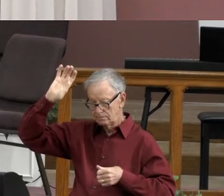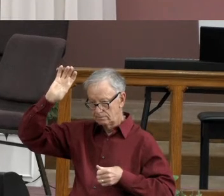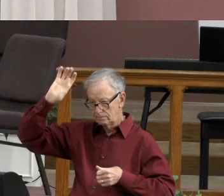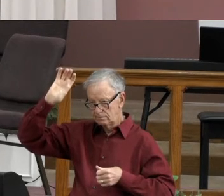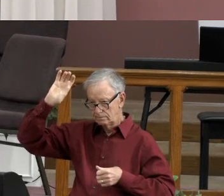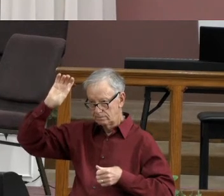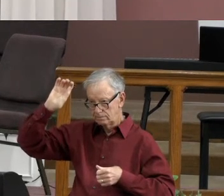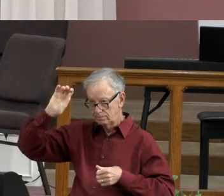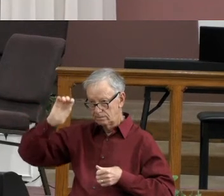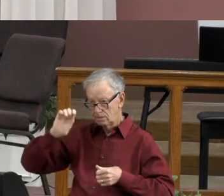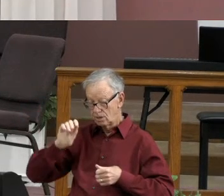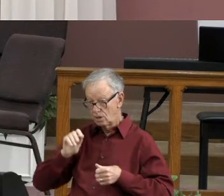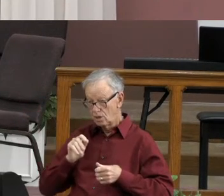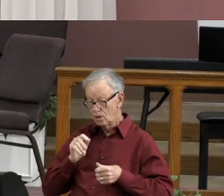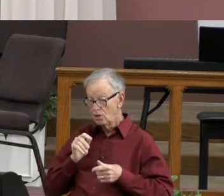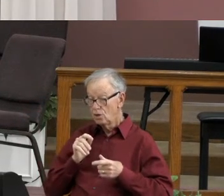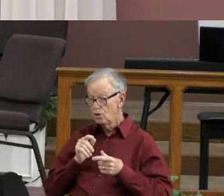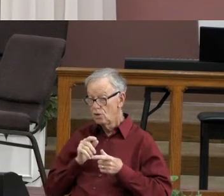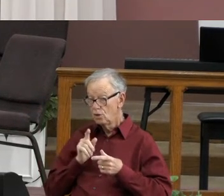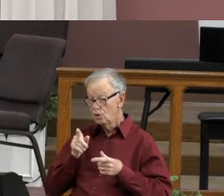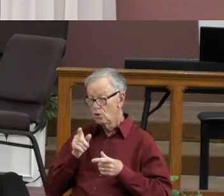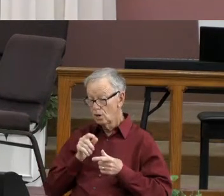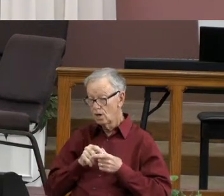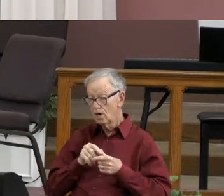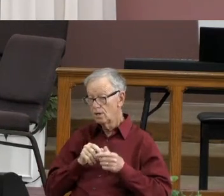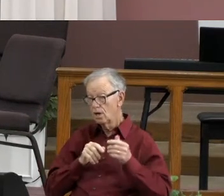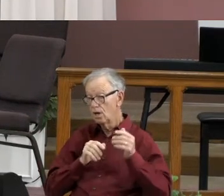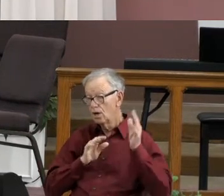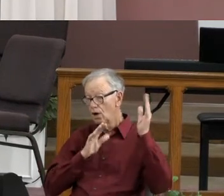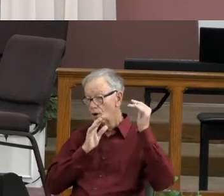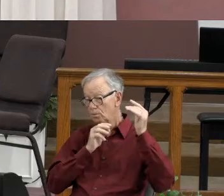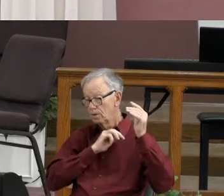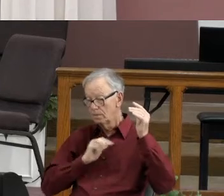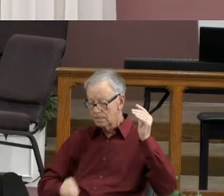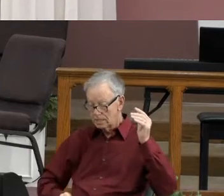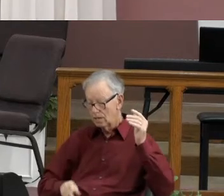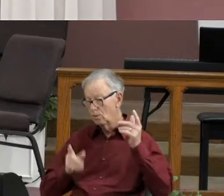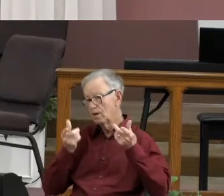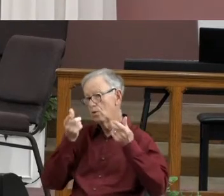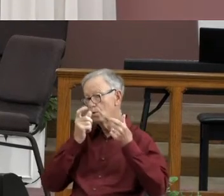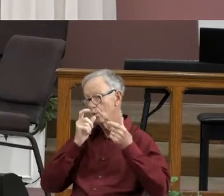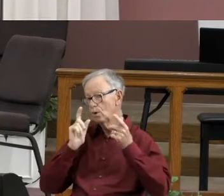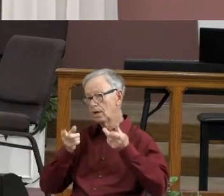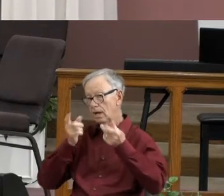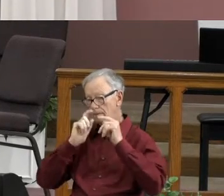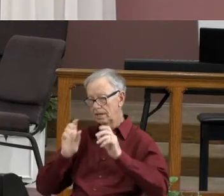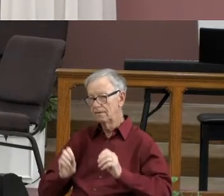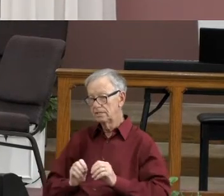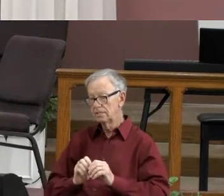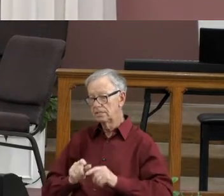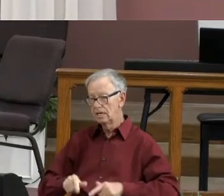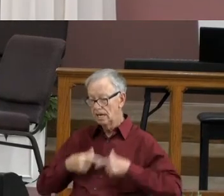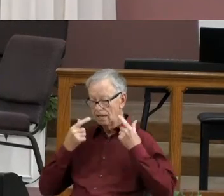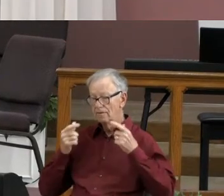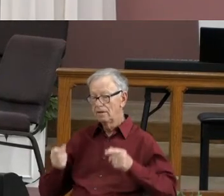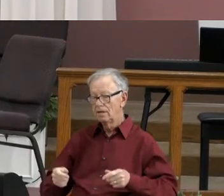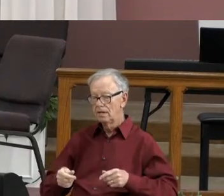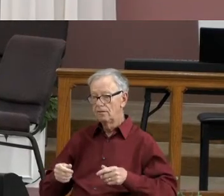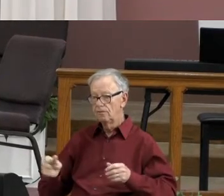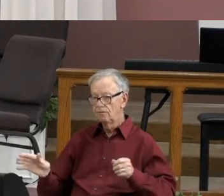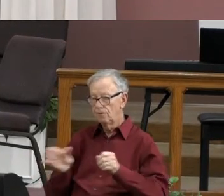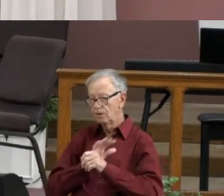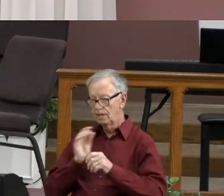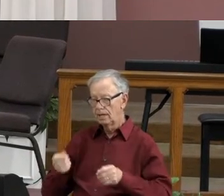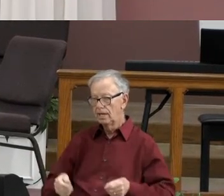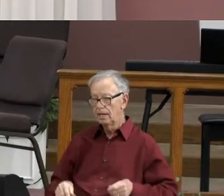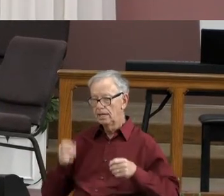In other words, you are the Messiah, you are the hope, you are the one who came to give us life and give it abundantly and eternally. You are